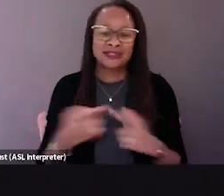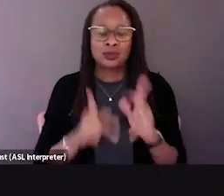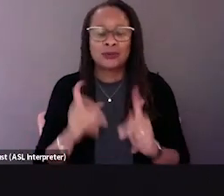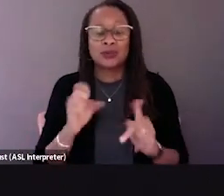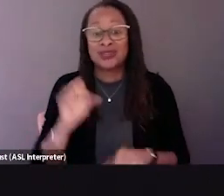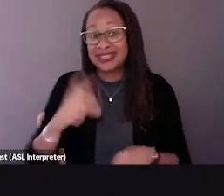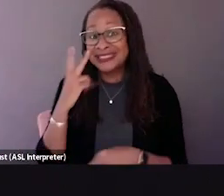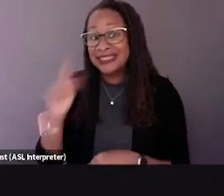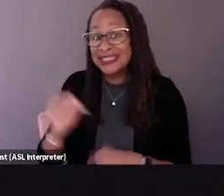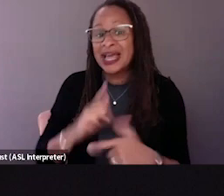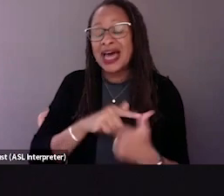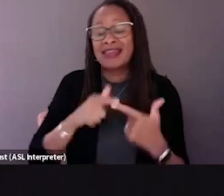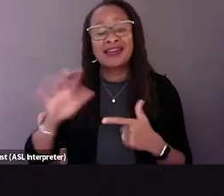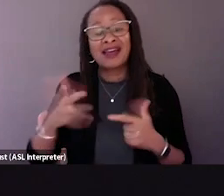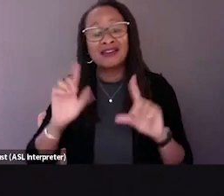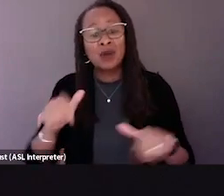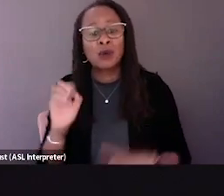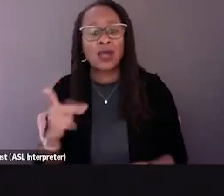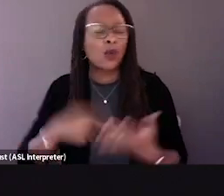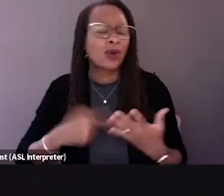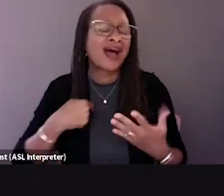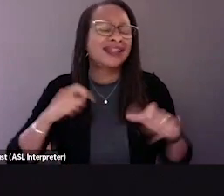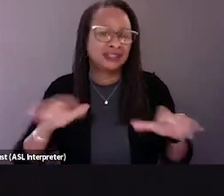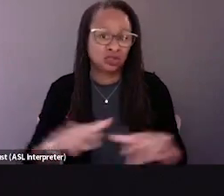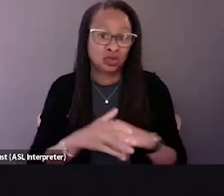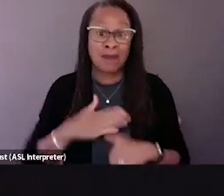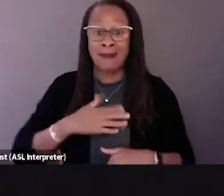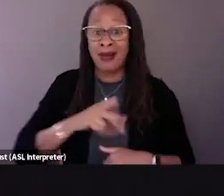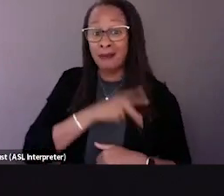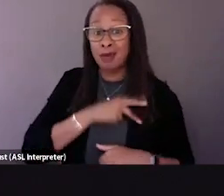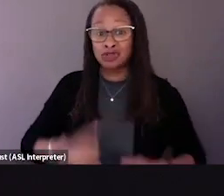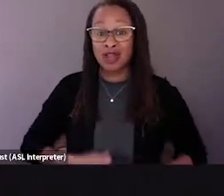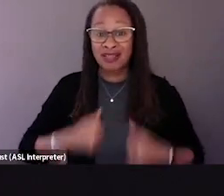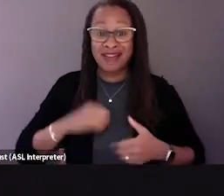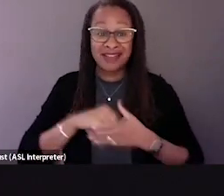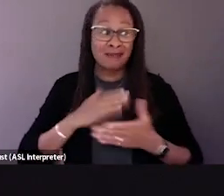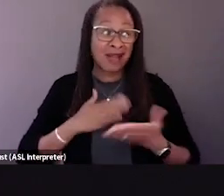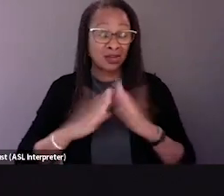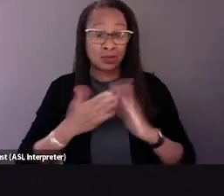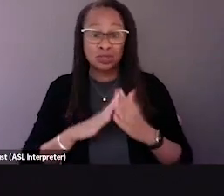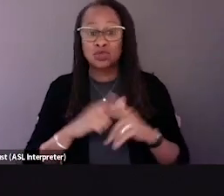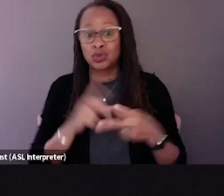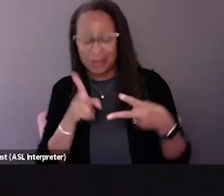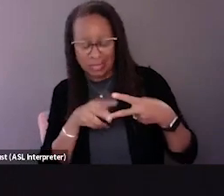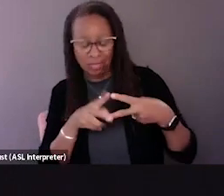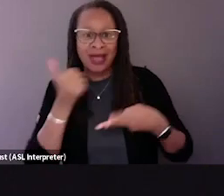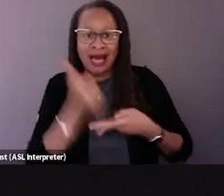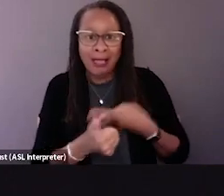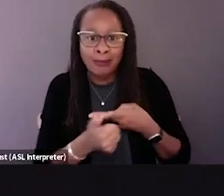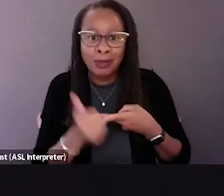can see them and then kind of go, okay, what do I need to do in my own personal life and or in my community to either help